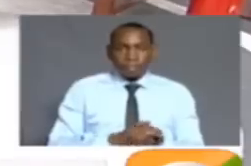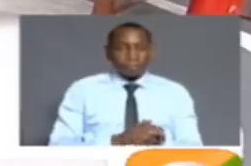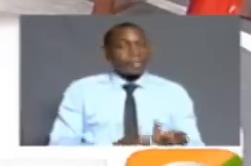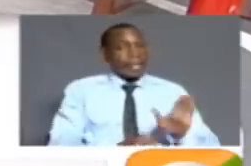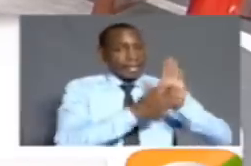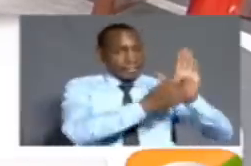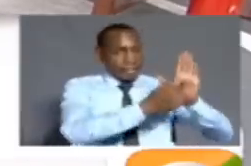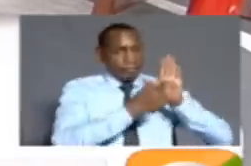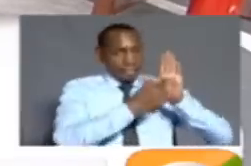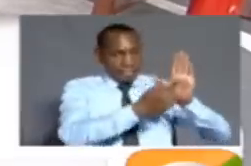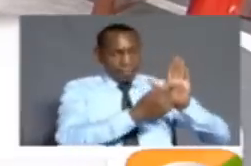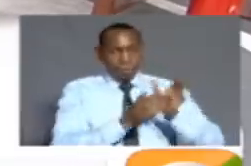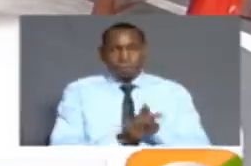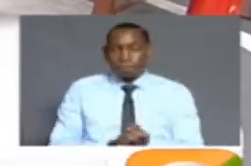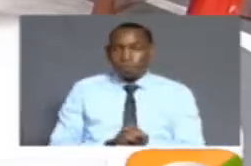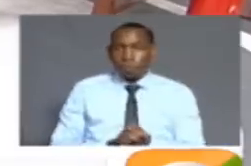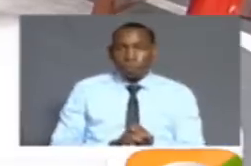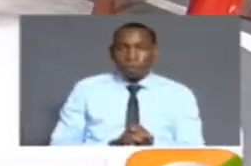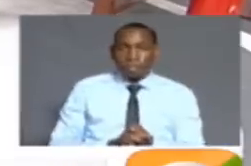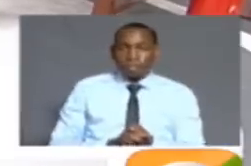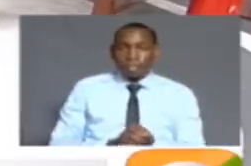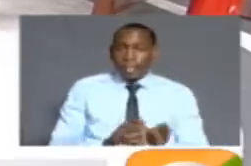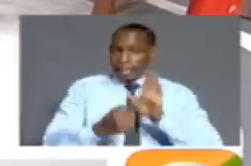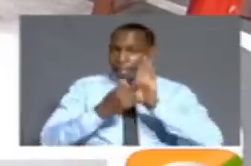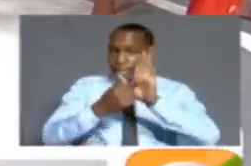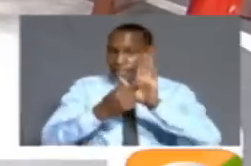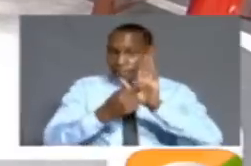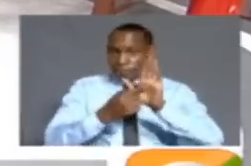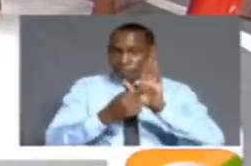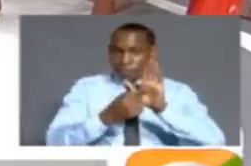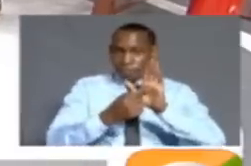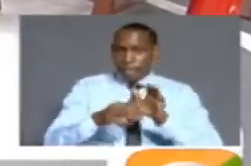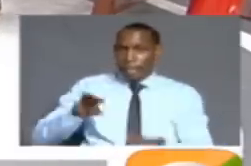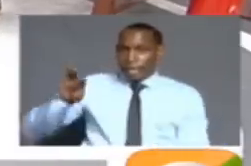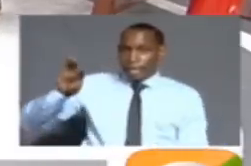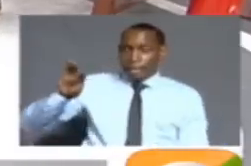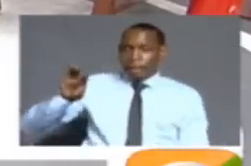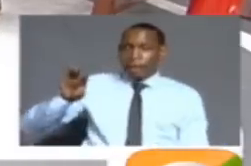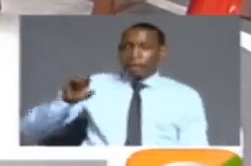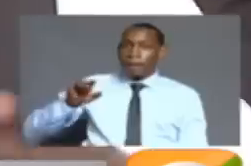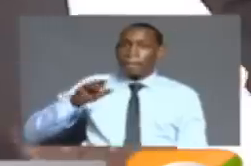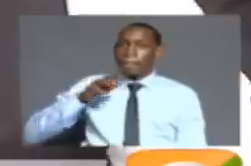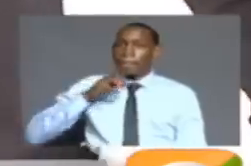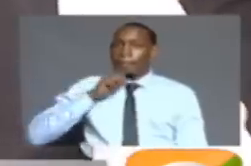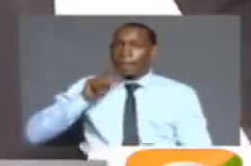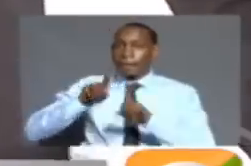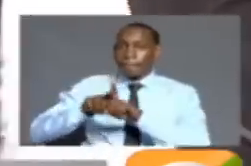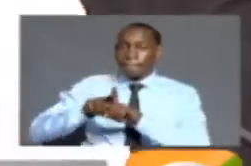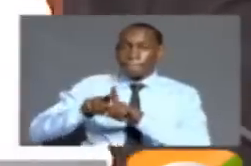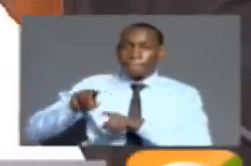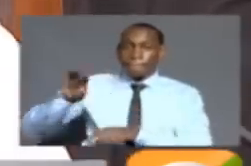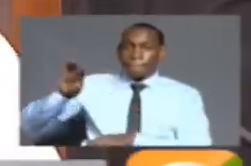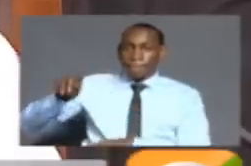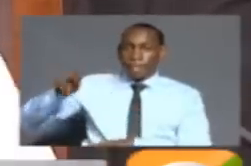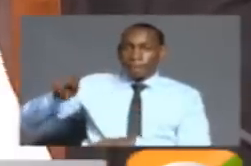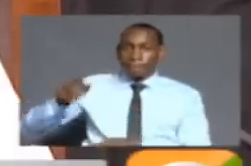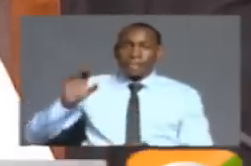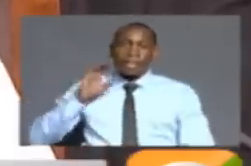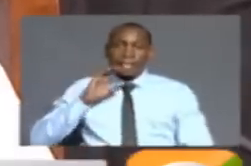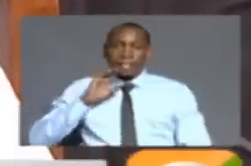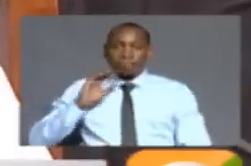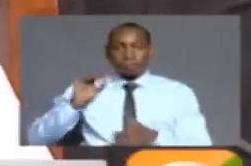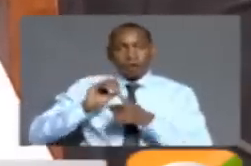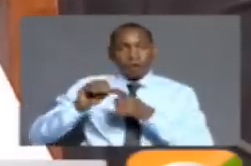Hypothetically. Hypothetically, correct. All right. I stand corrected. Yes. Hypothetically, it's KJ's brother-in-law or his cousin or someone close to